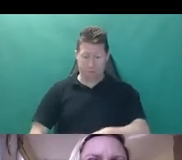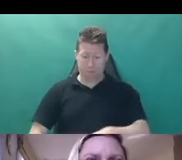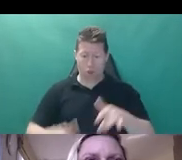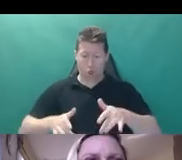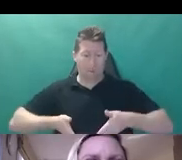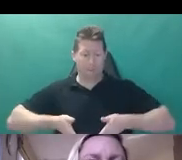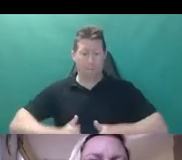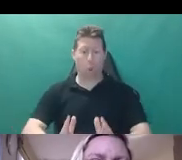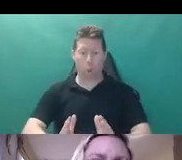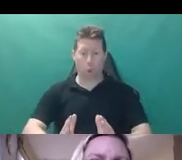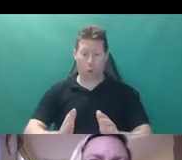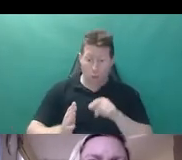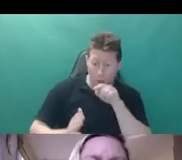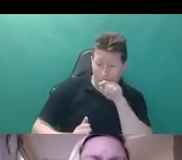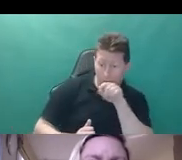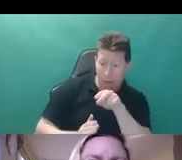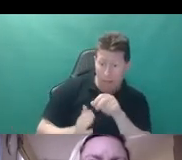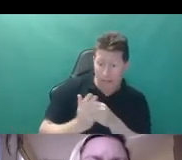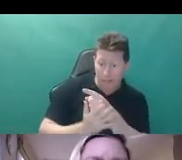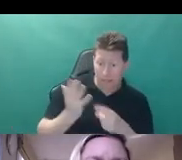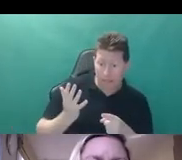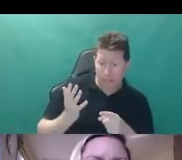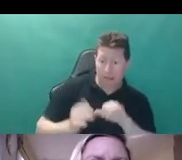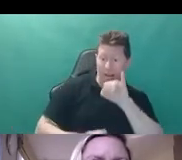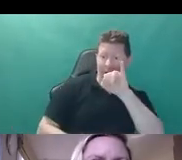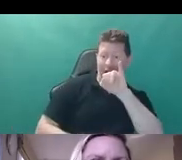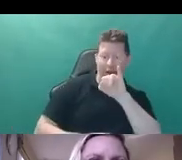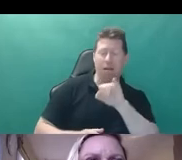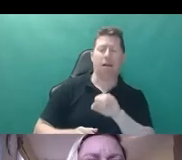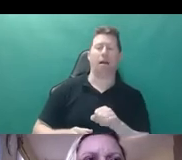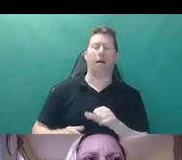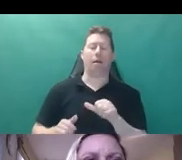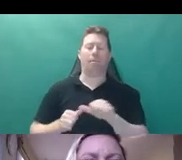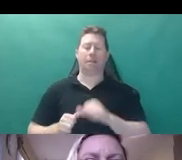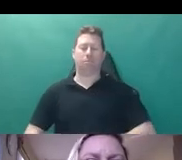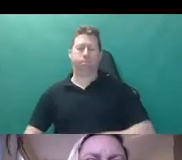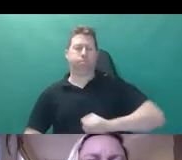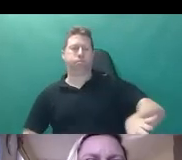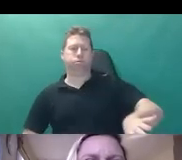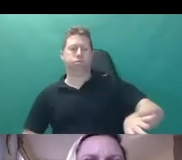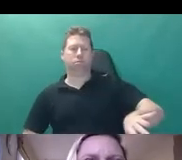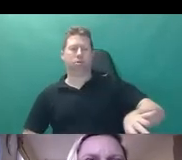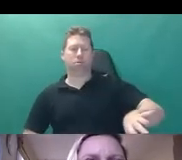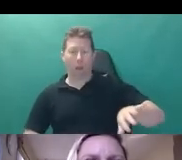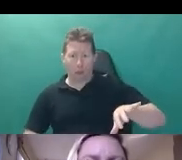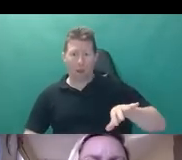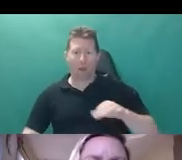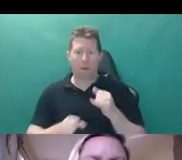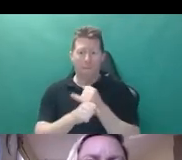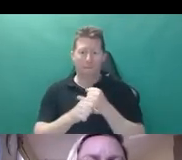and then their termination if they're as having a disability. So it is the medical profession is highly